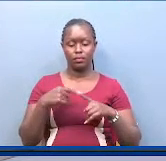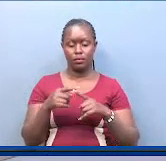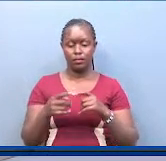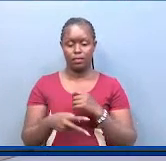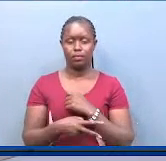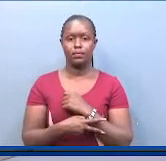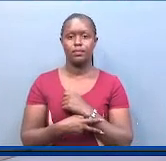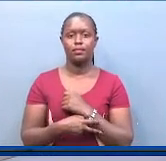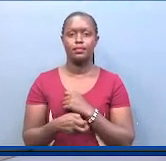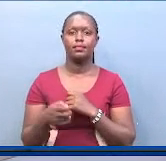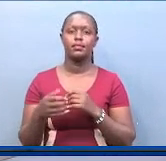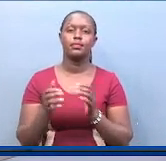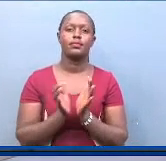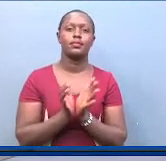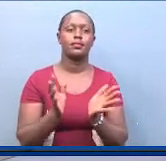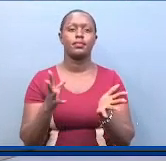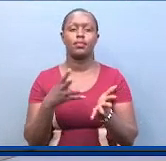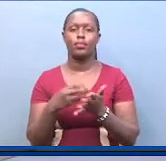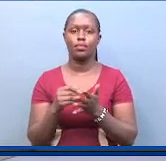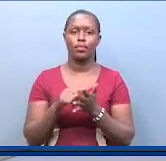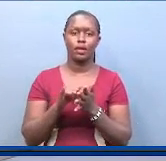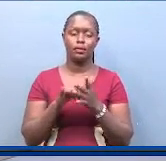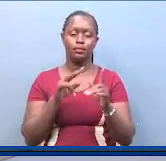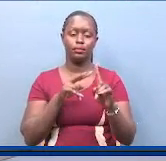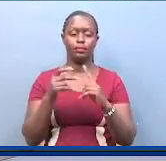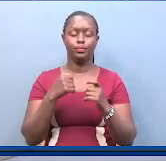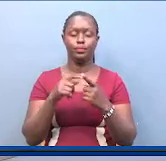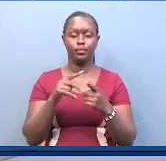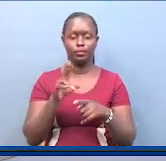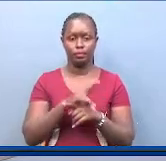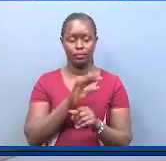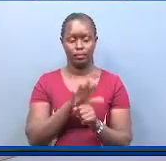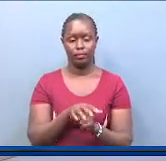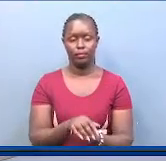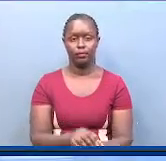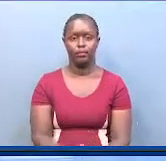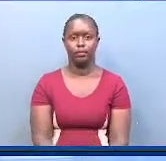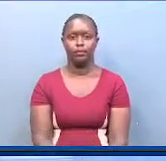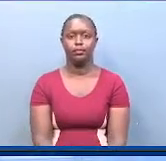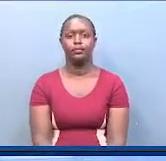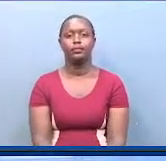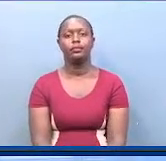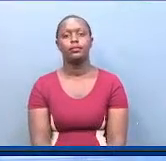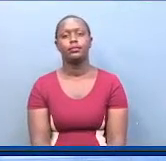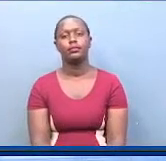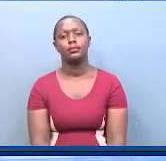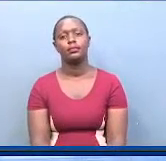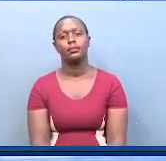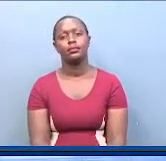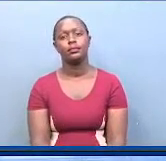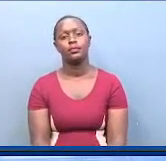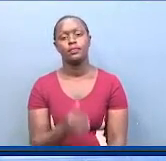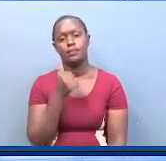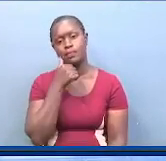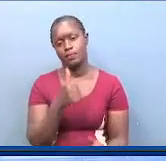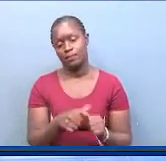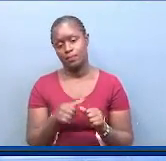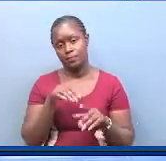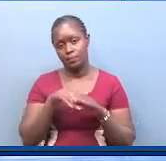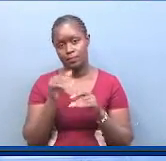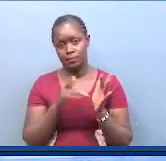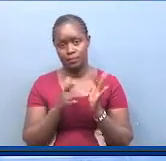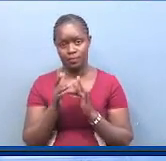public money, that perception is costly, isn't it? In fact, you remember in the Bible when